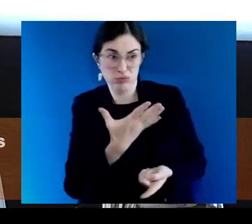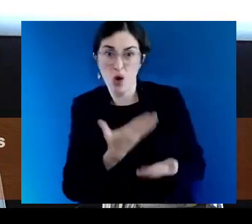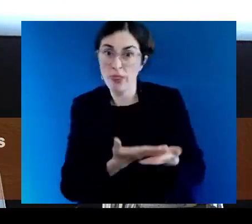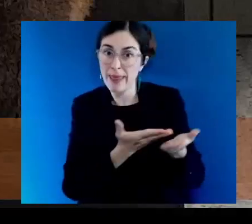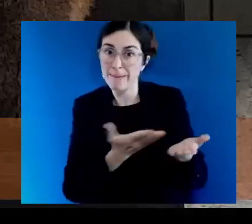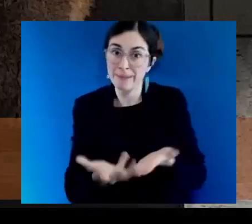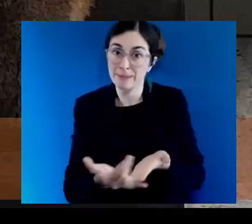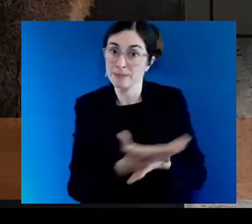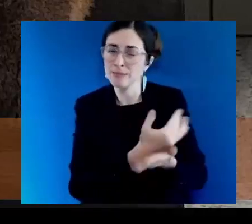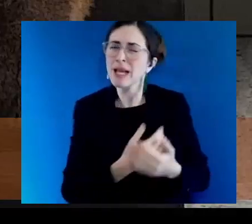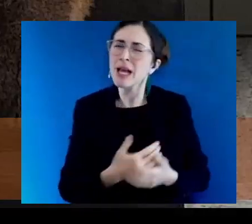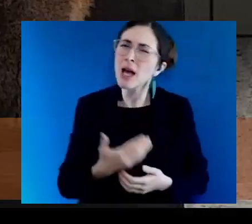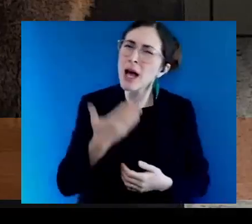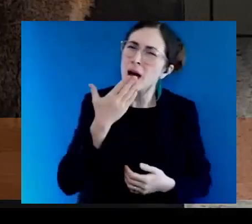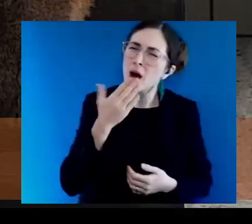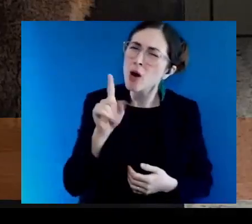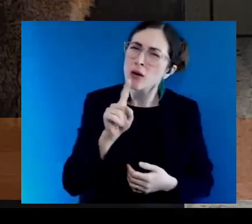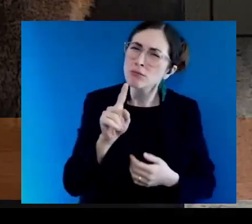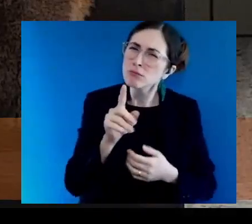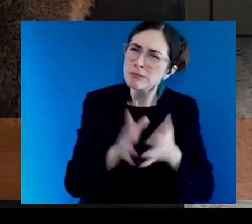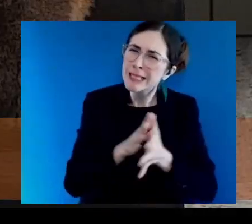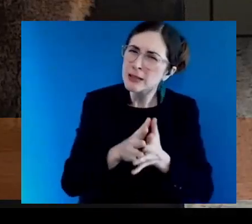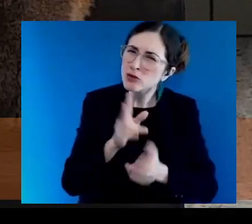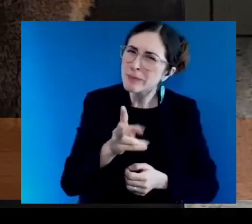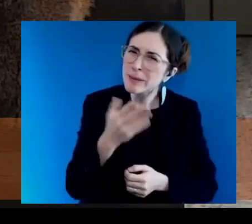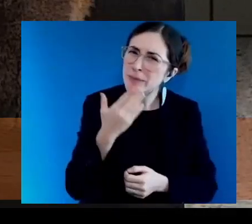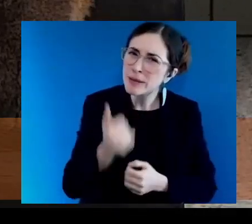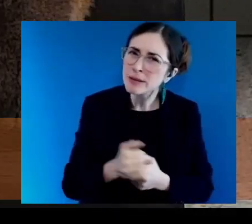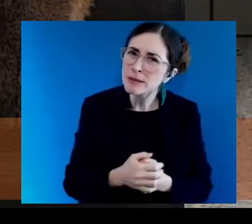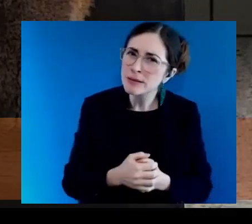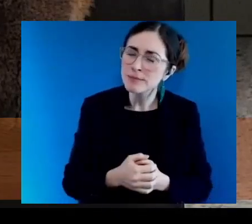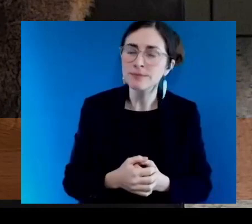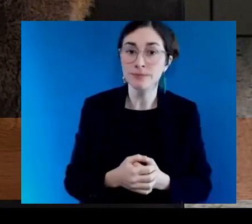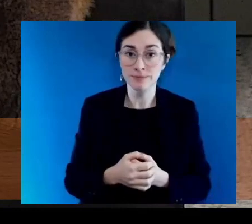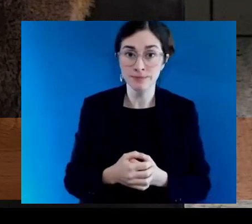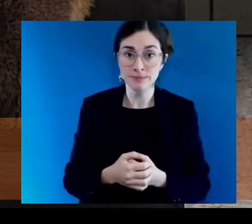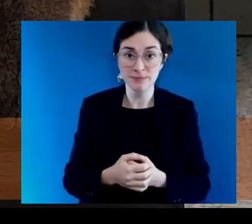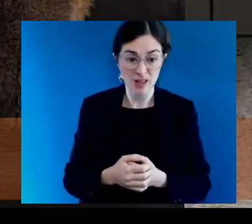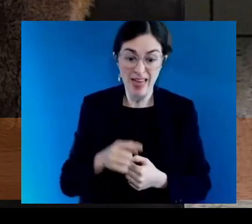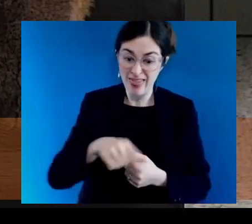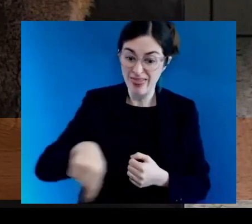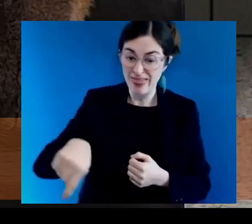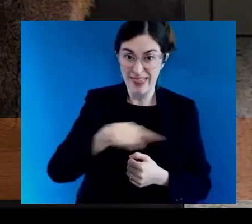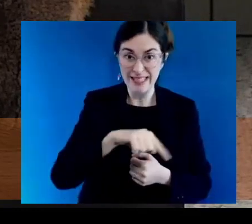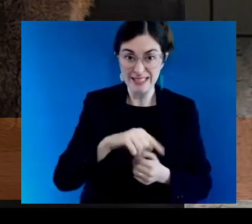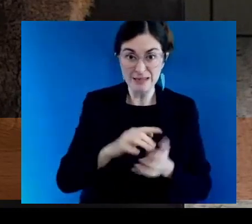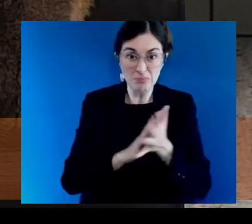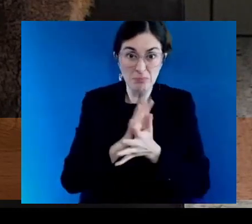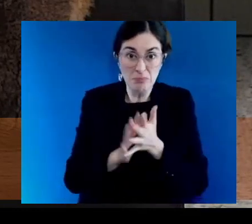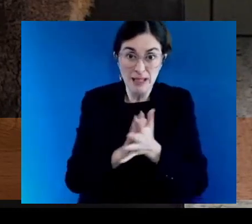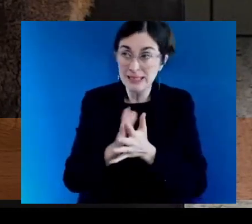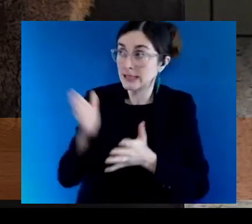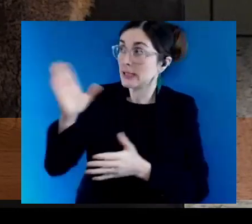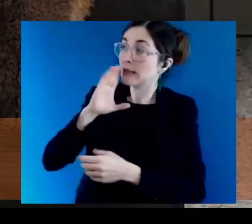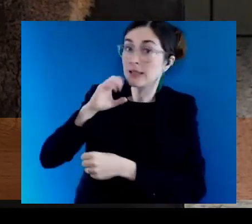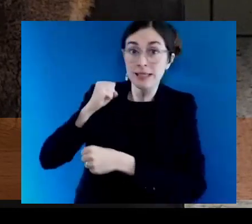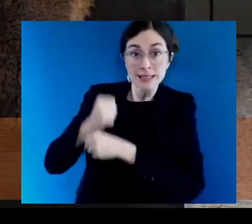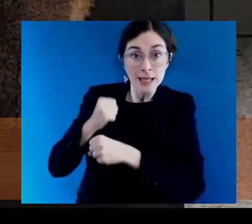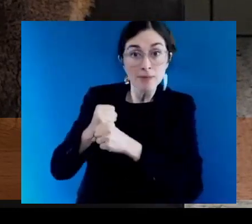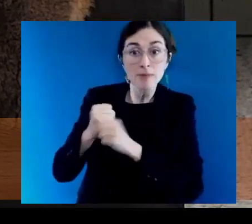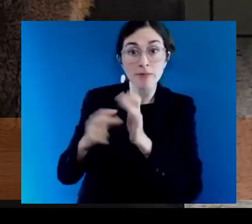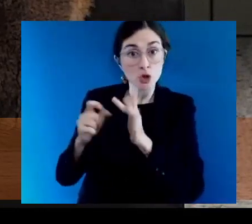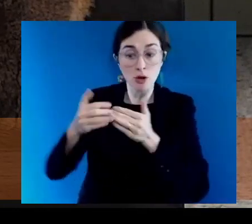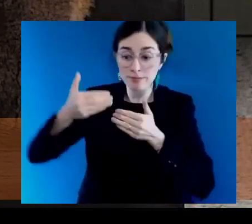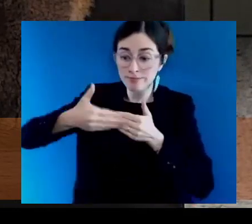Can you just repeat that? Sure. Do you accept that these facts compel governments, the governments of Victoria, successive governments,